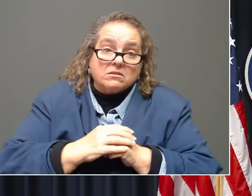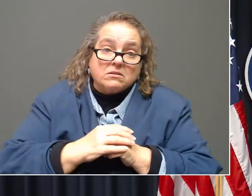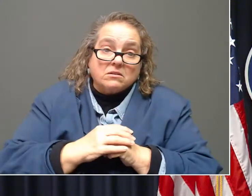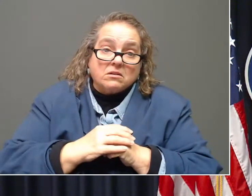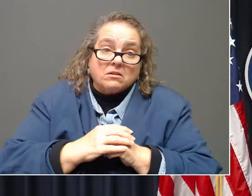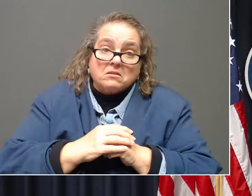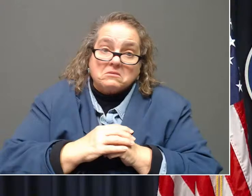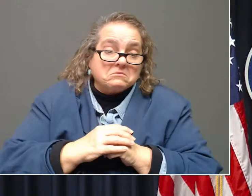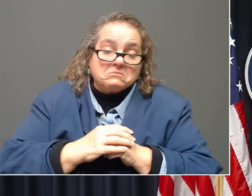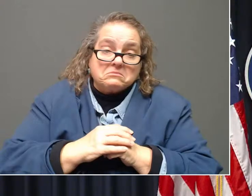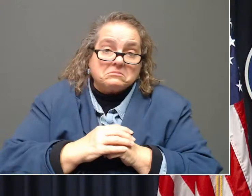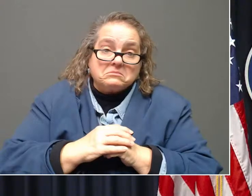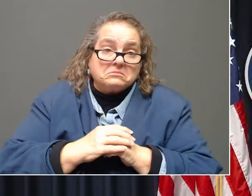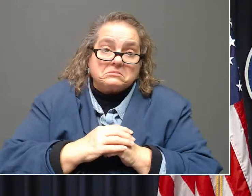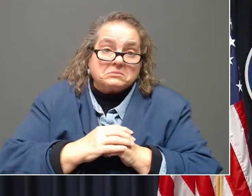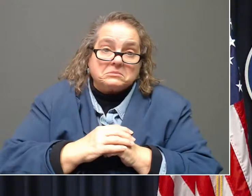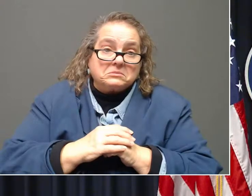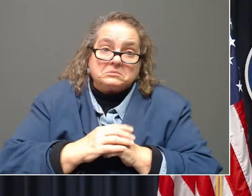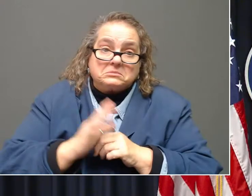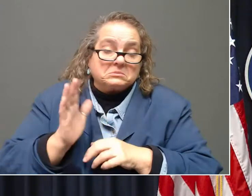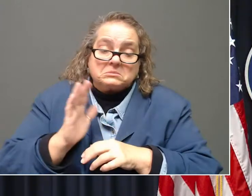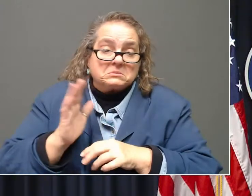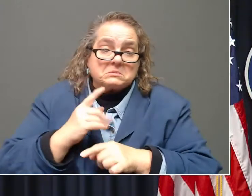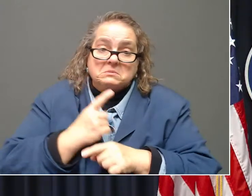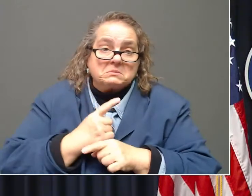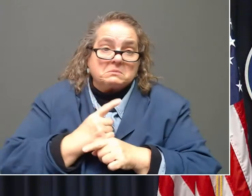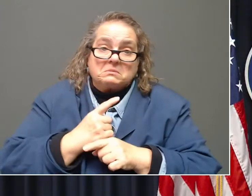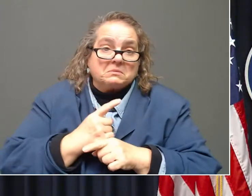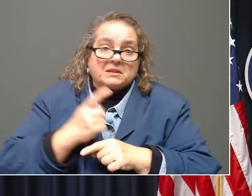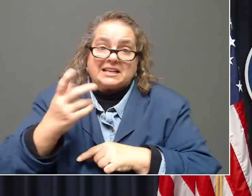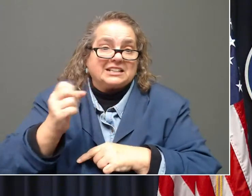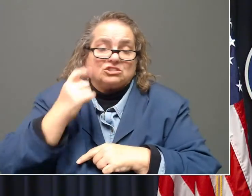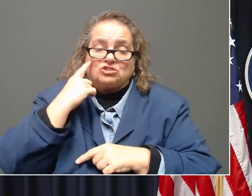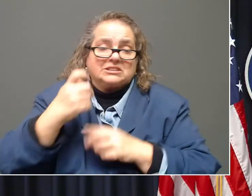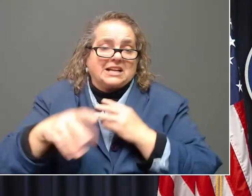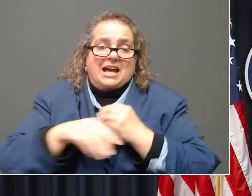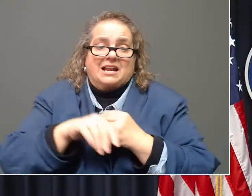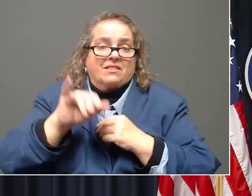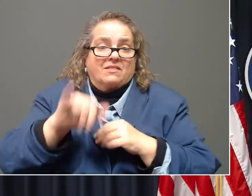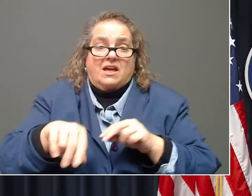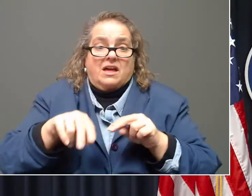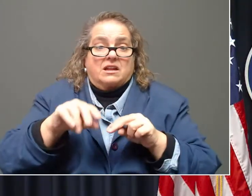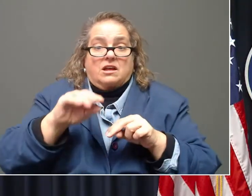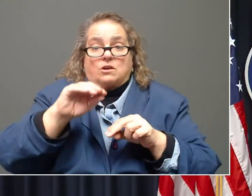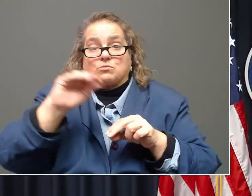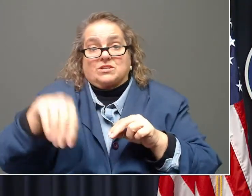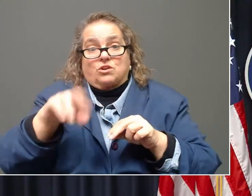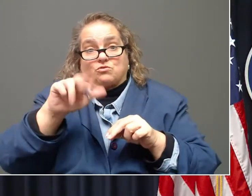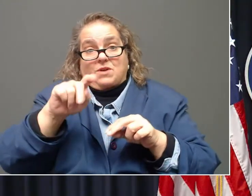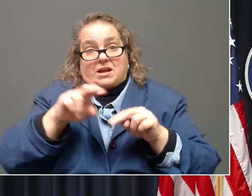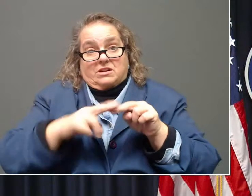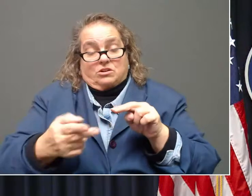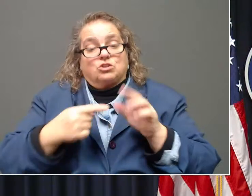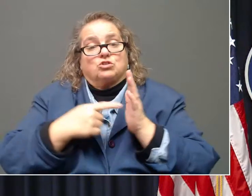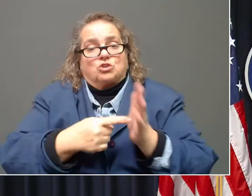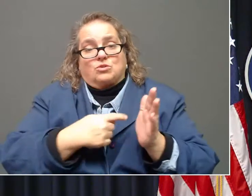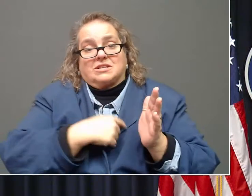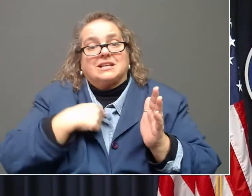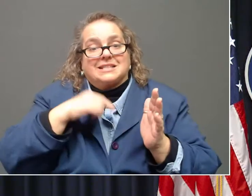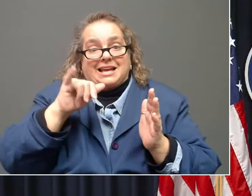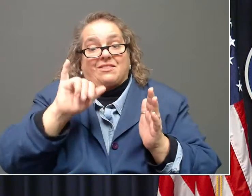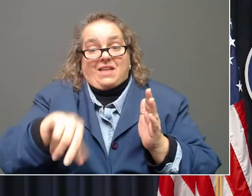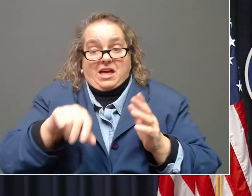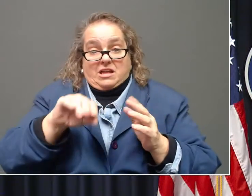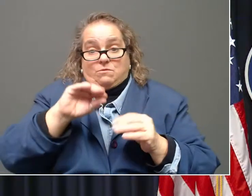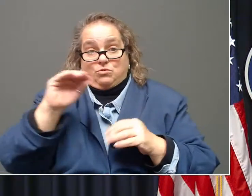testing that we're now doing a little bit less because folks there have been vaccinated. Our PCR tests are